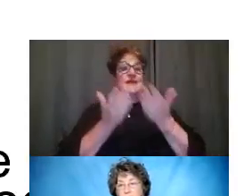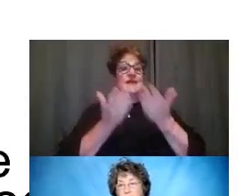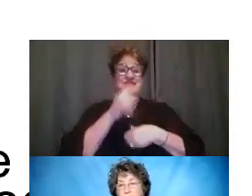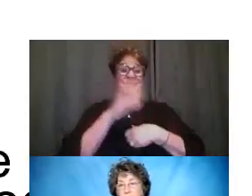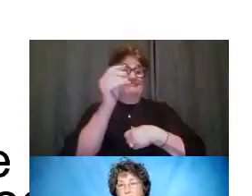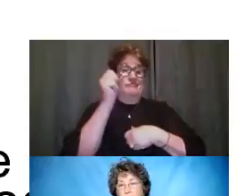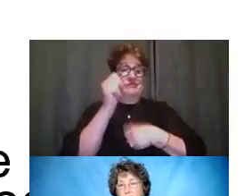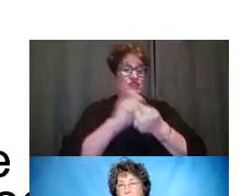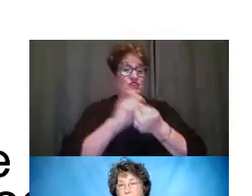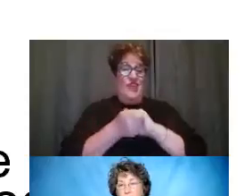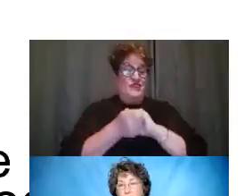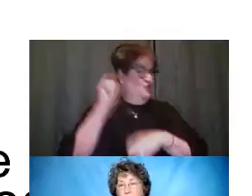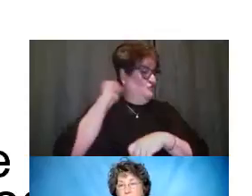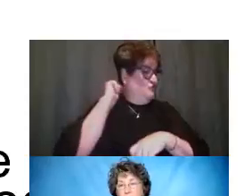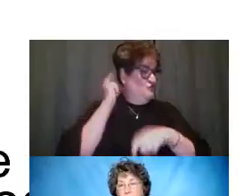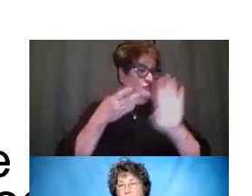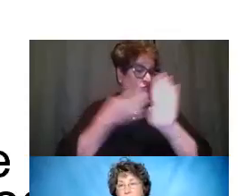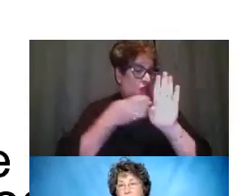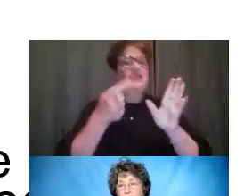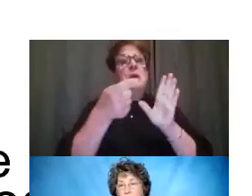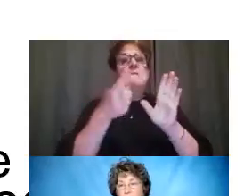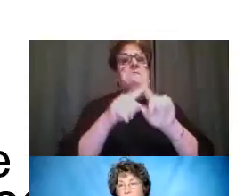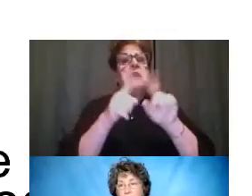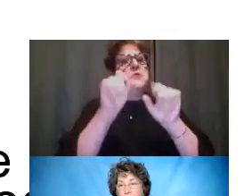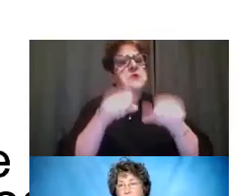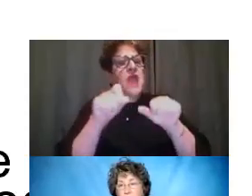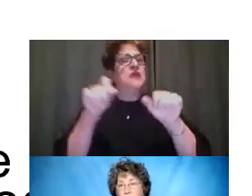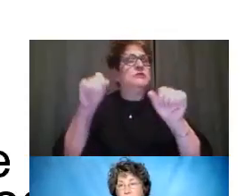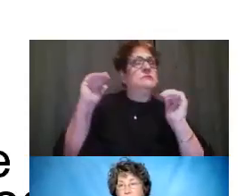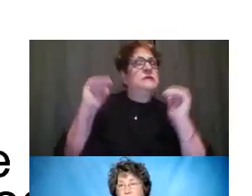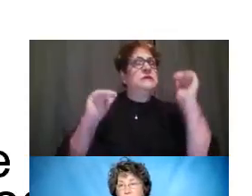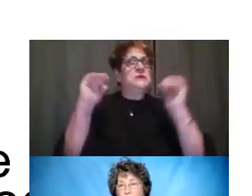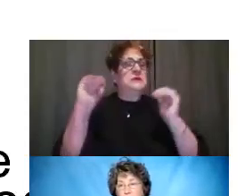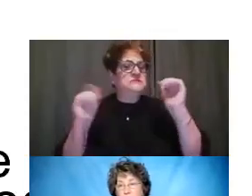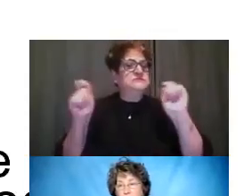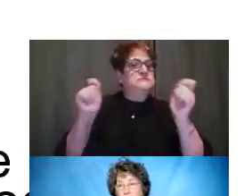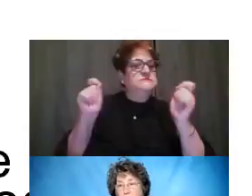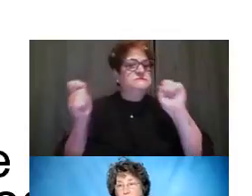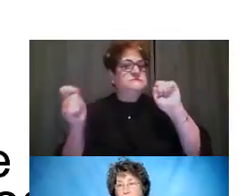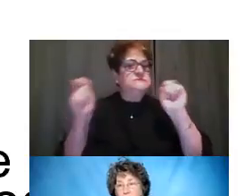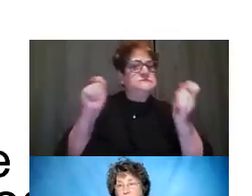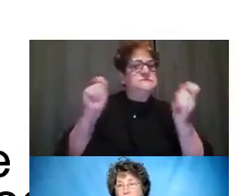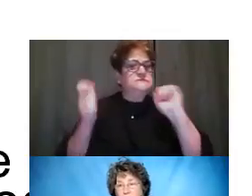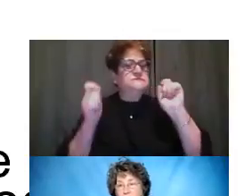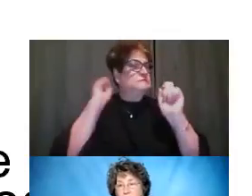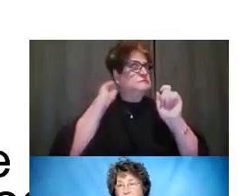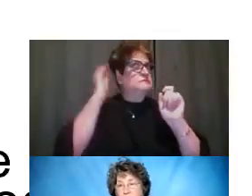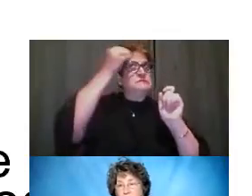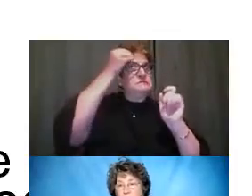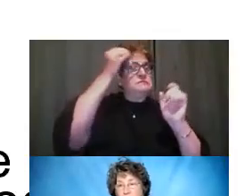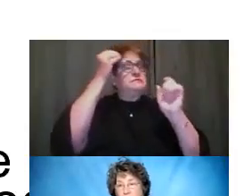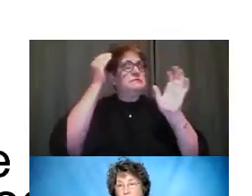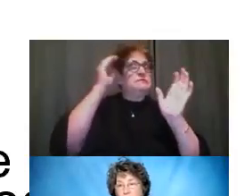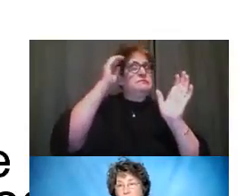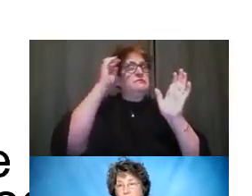unconscious biases, at least keep them in check through our behavior and through our interactions until our unconscious biases get more